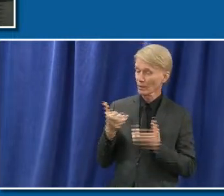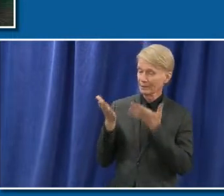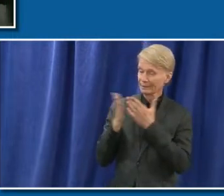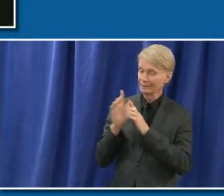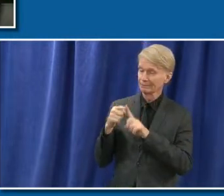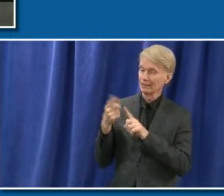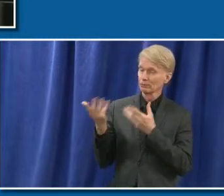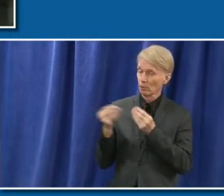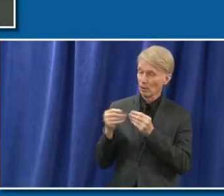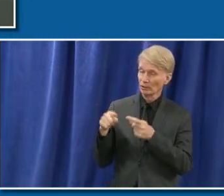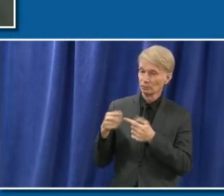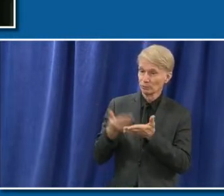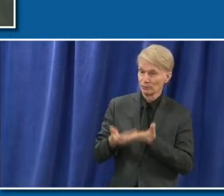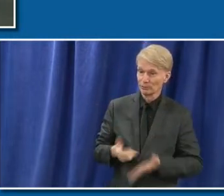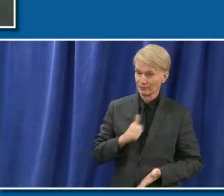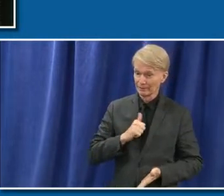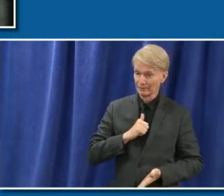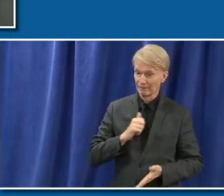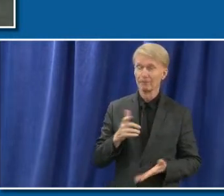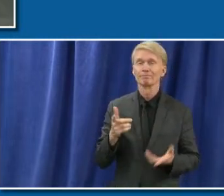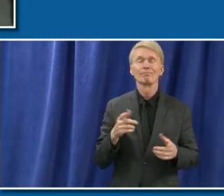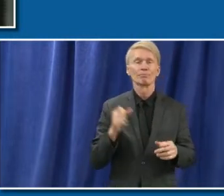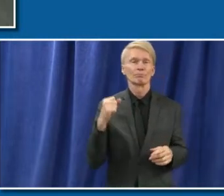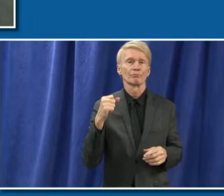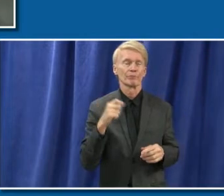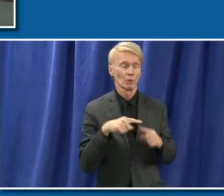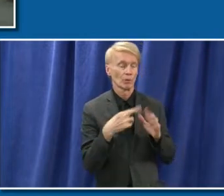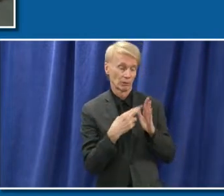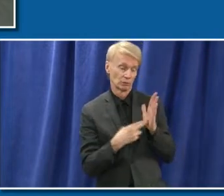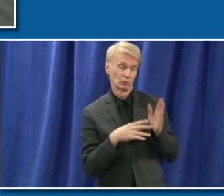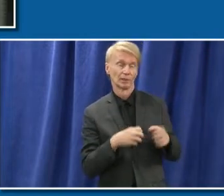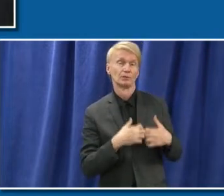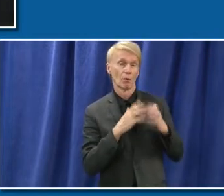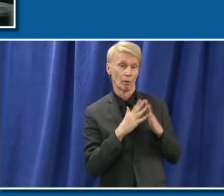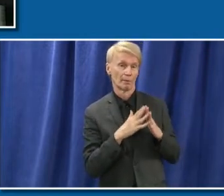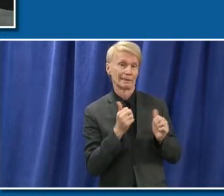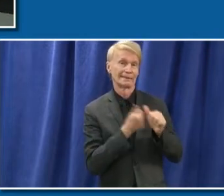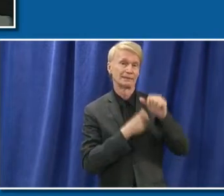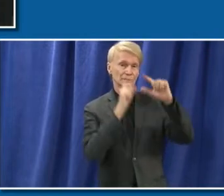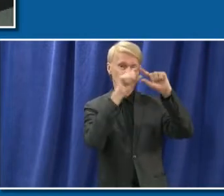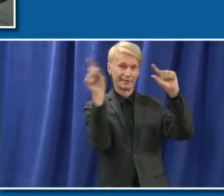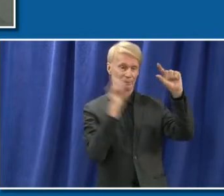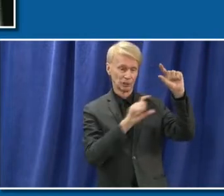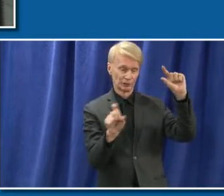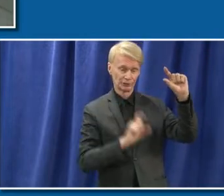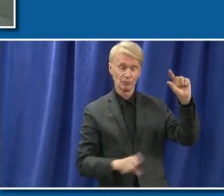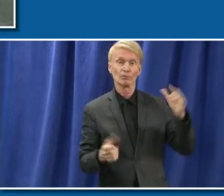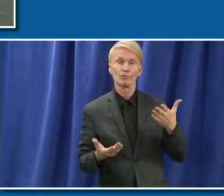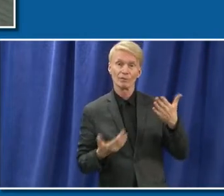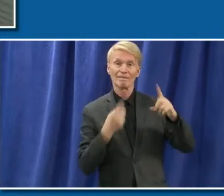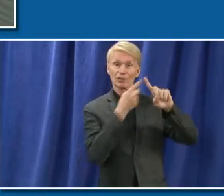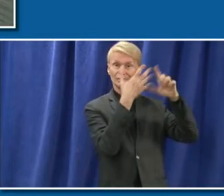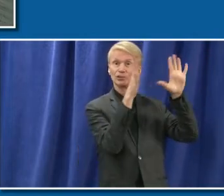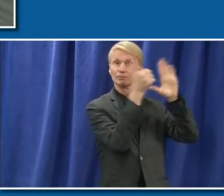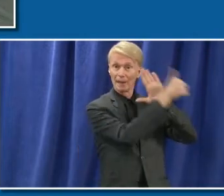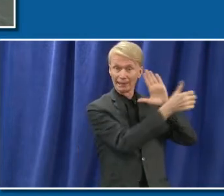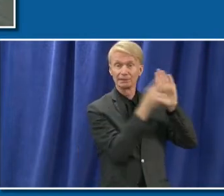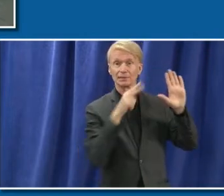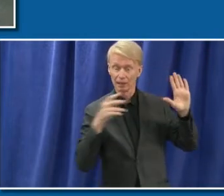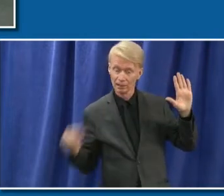part? Yeah, absolutely. So when the registration opens to each one of these tiers, you'll be afforded the opportunity to go